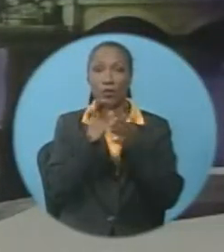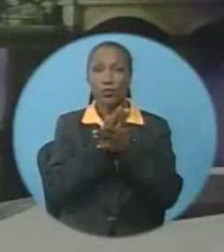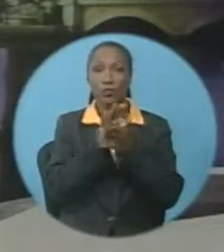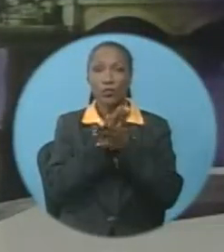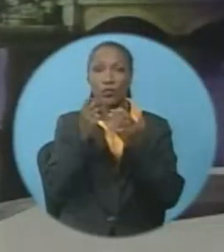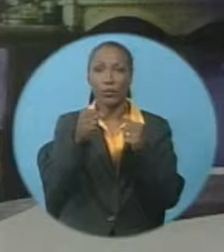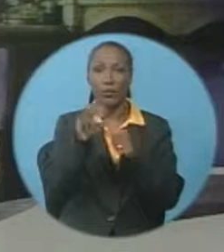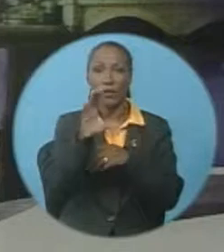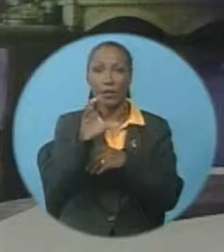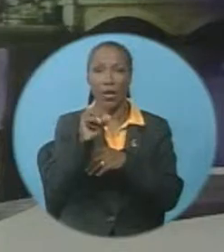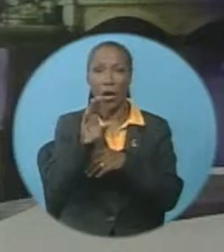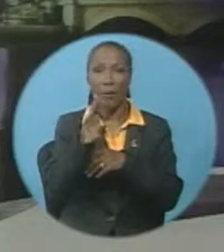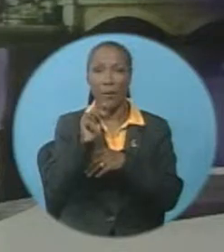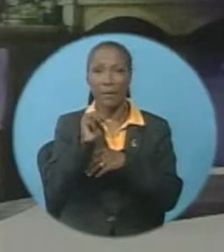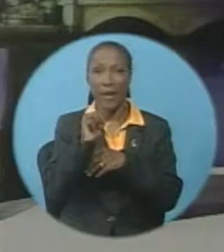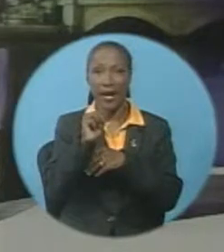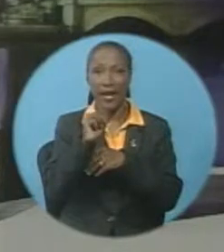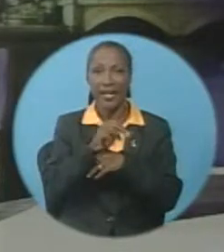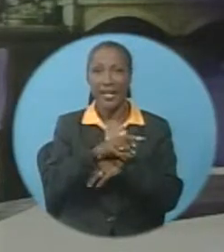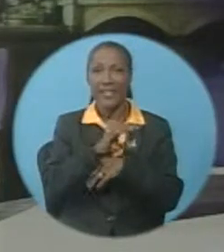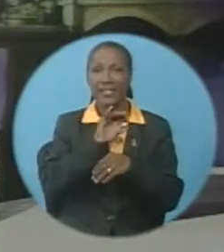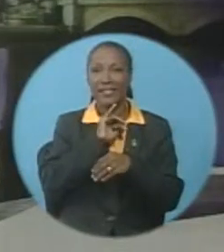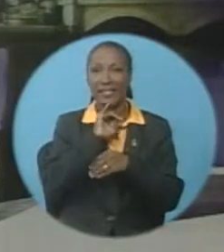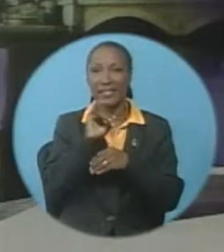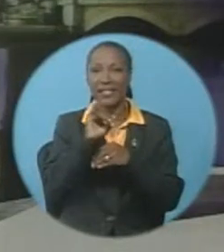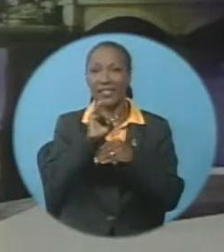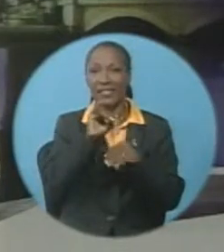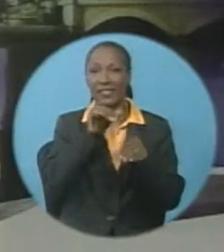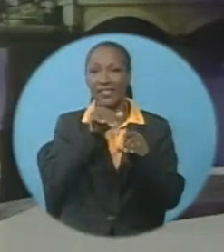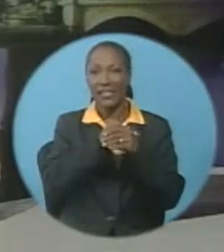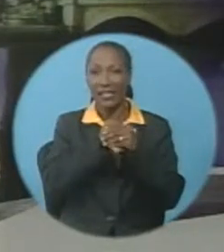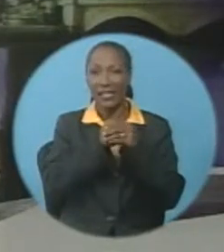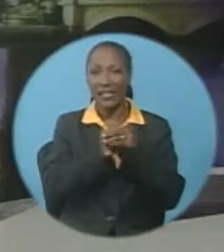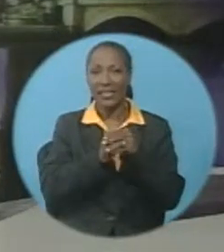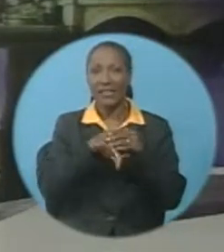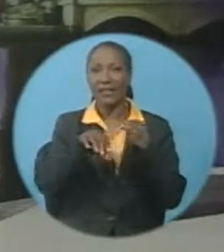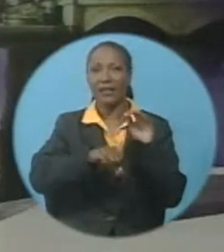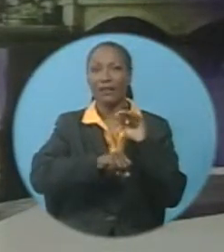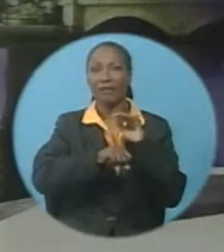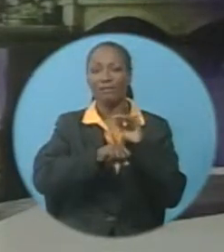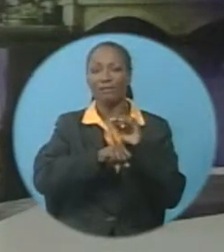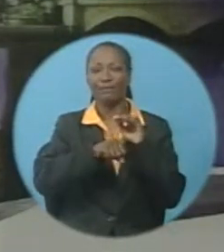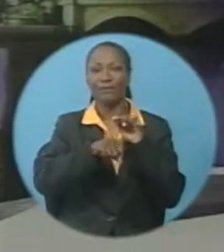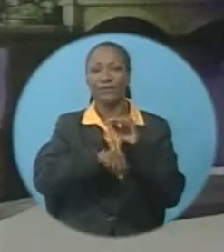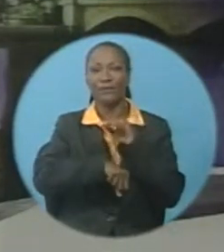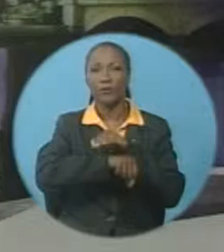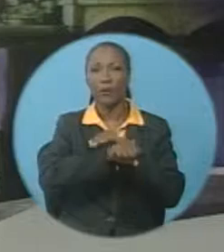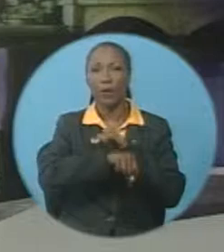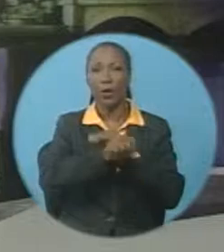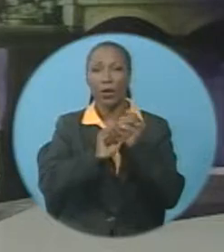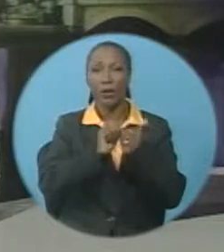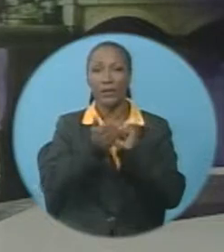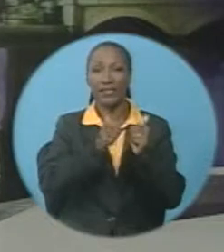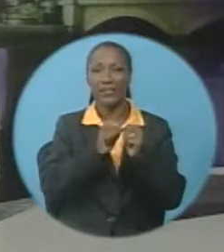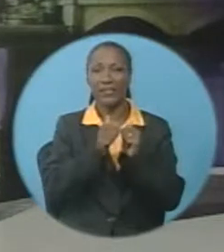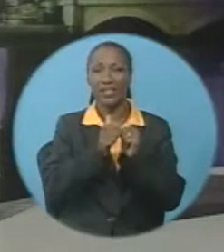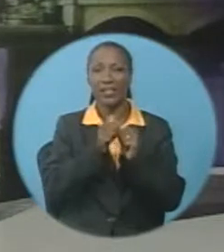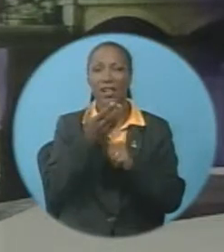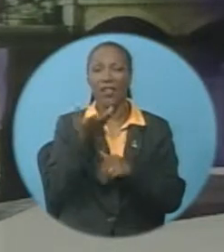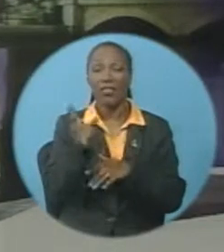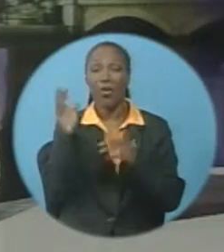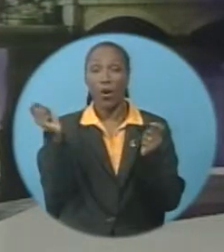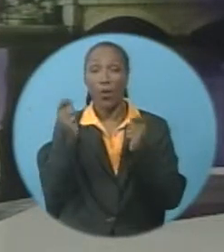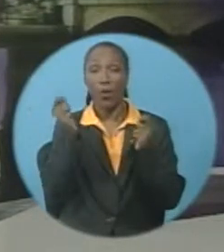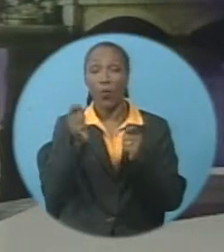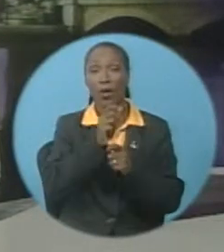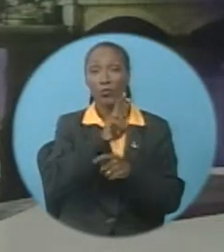the semi-finals of the Coca-Cola Secondary School League knockout football competition. They stopped the Lodge 2-1 at the